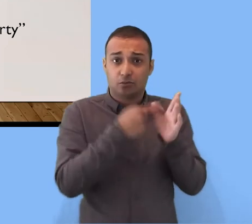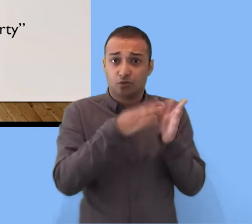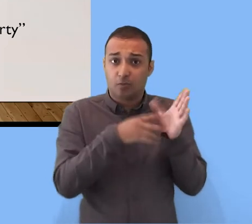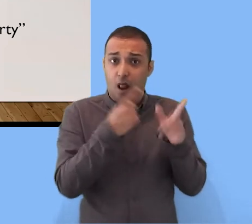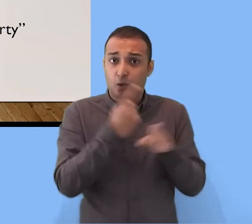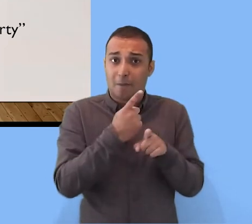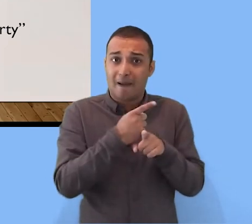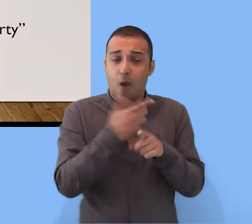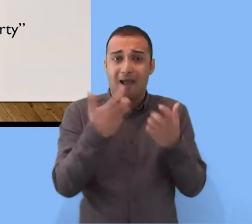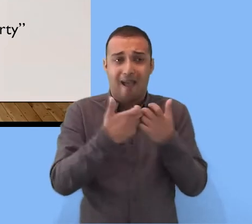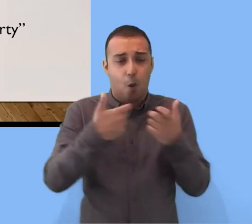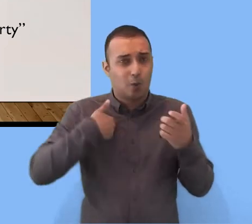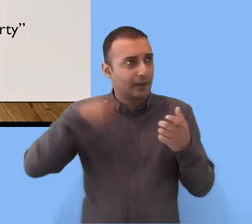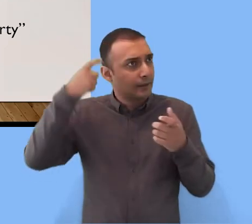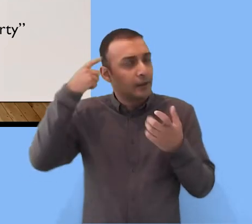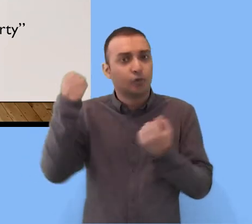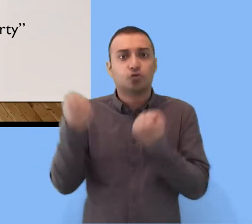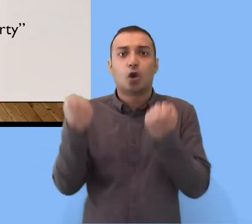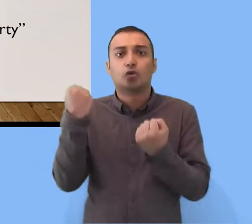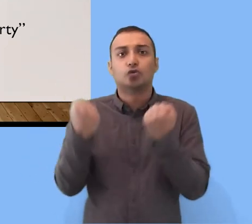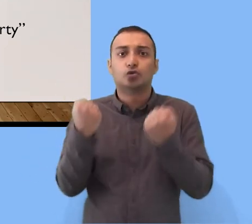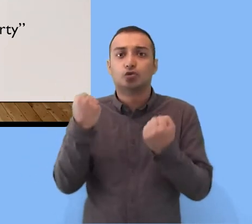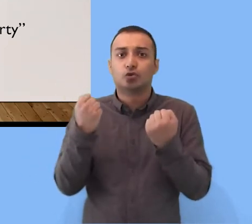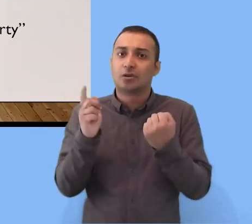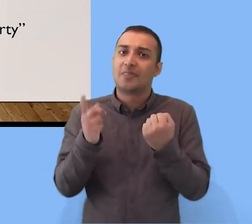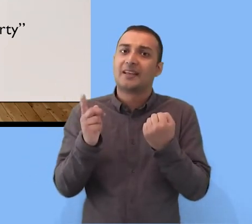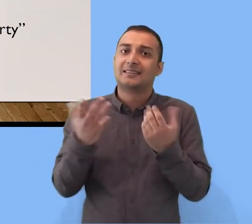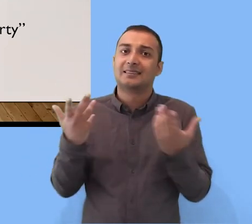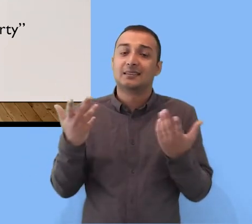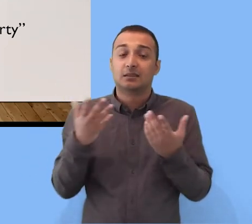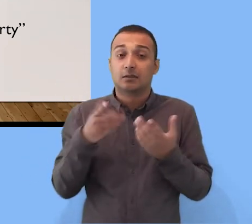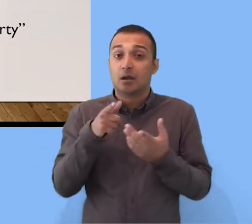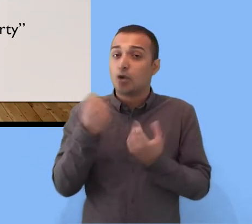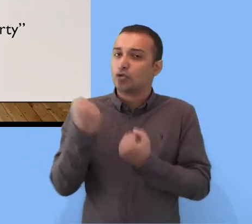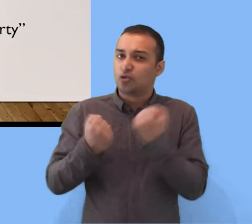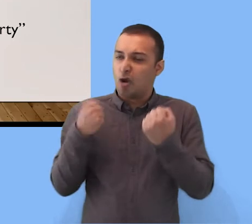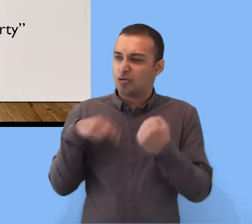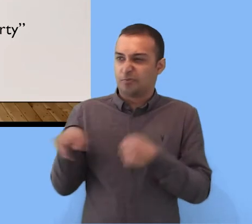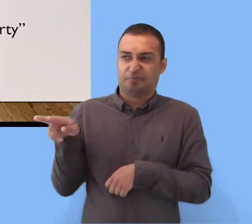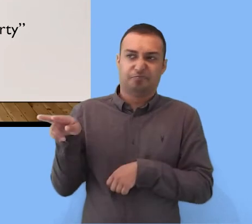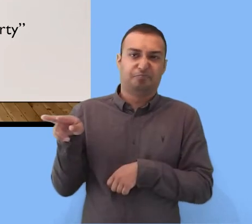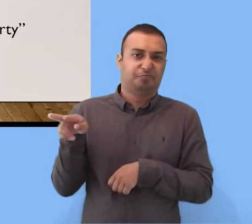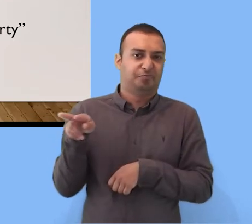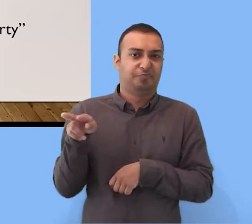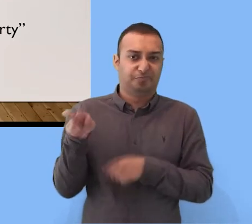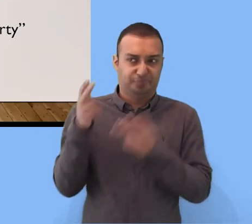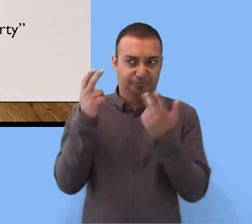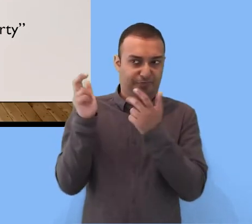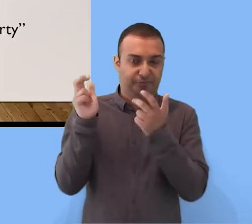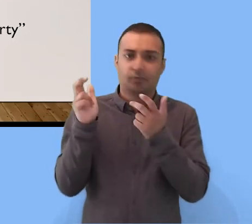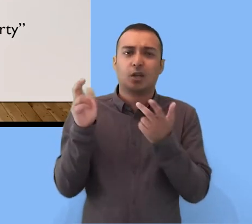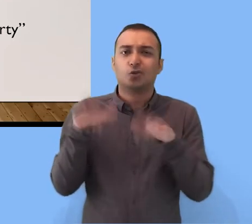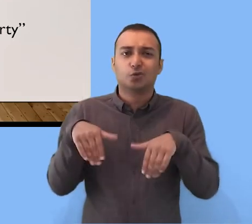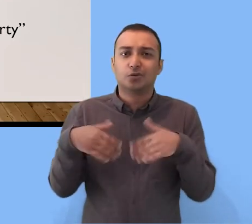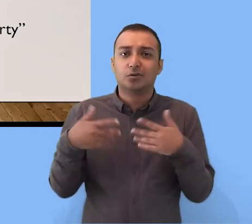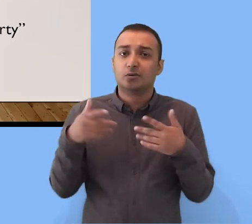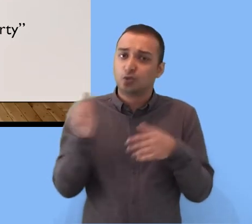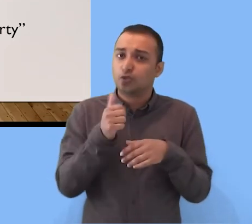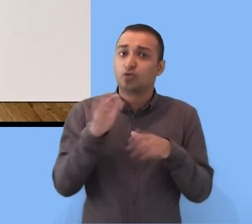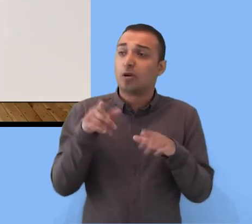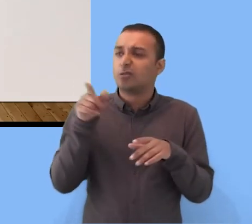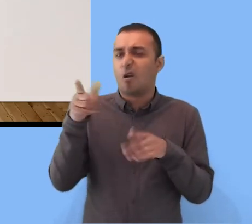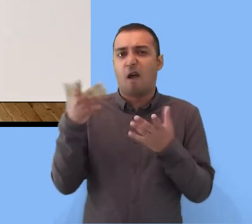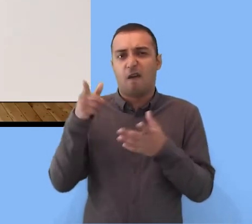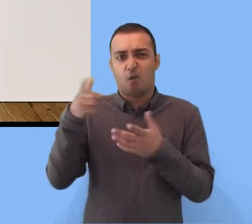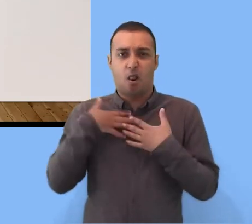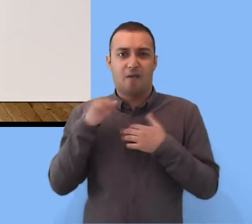judging them already? What you should be judging them is the fact that they love their child and they want the best for their child. That's the foundation of everything else